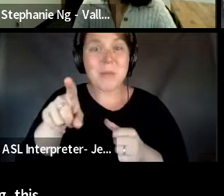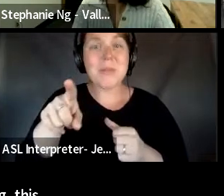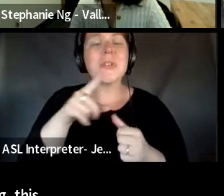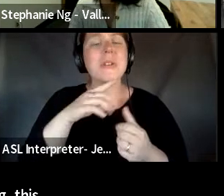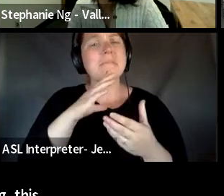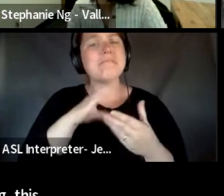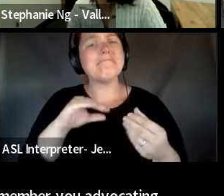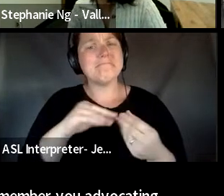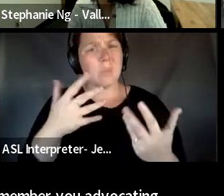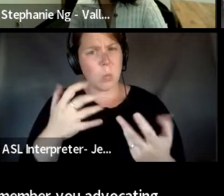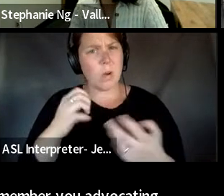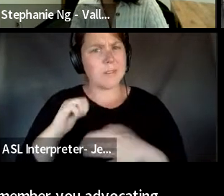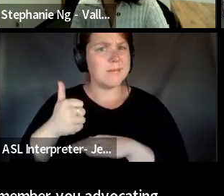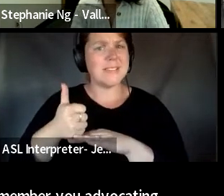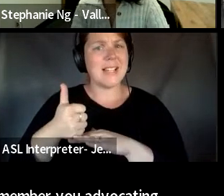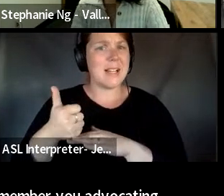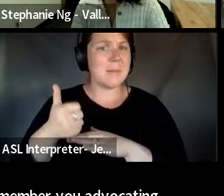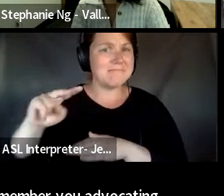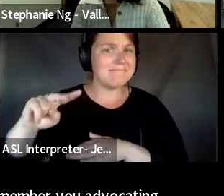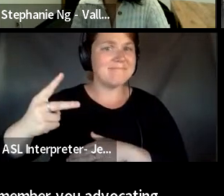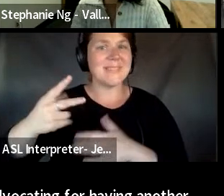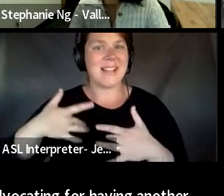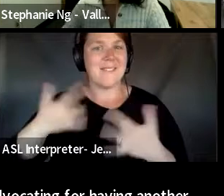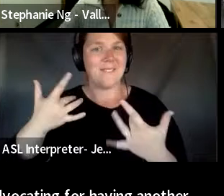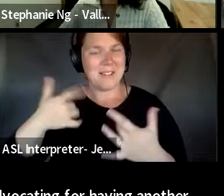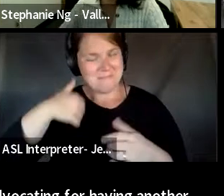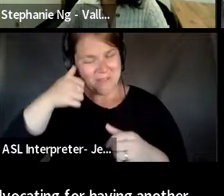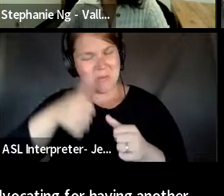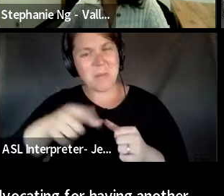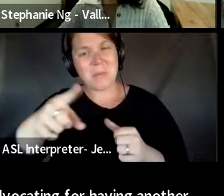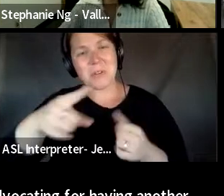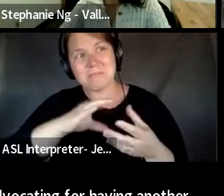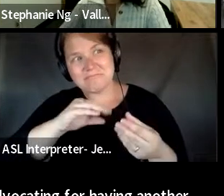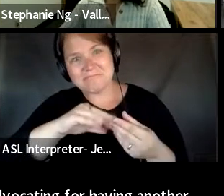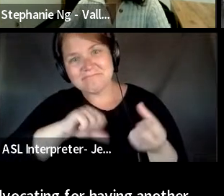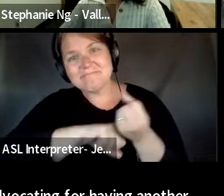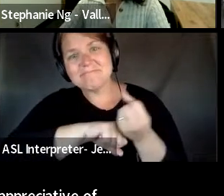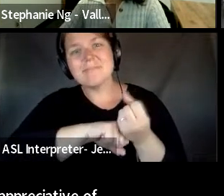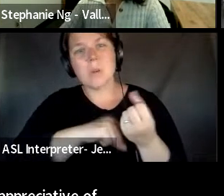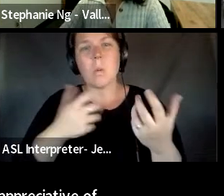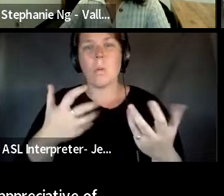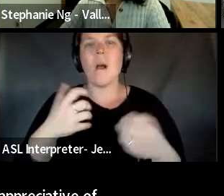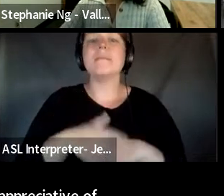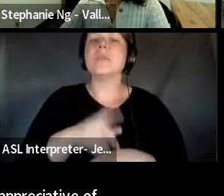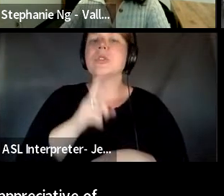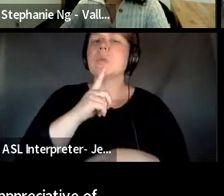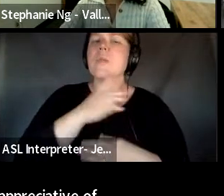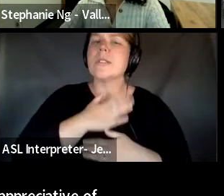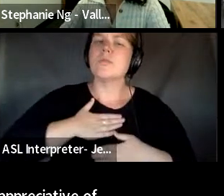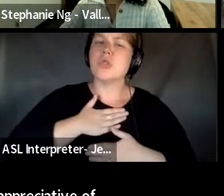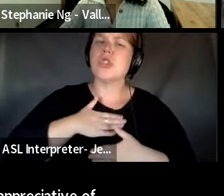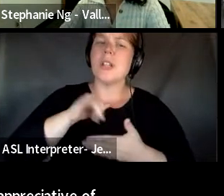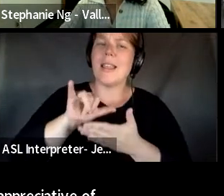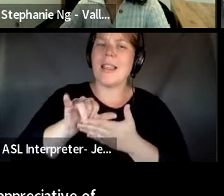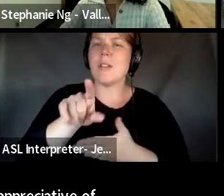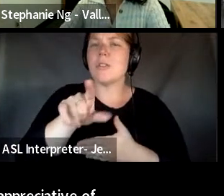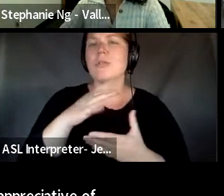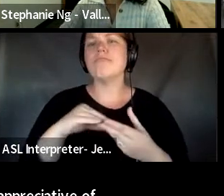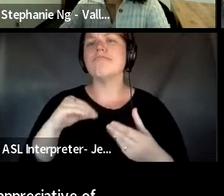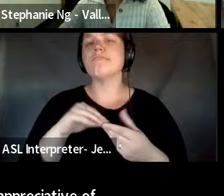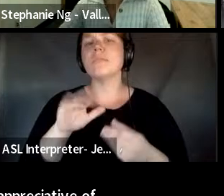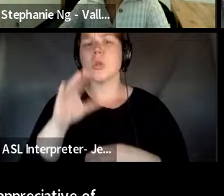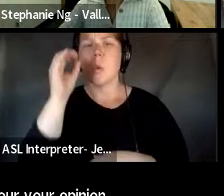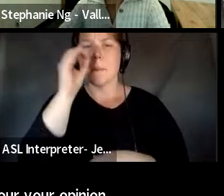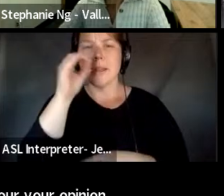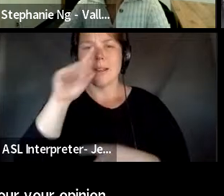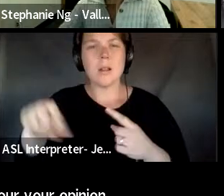having another event. So really appreciative of you voicing your opinion on why this is